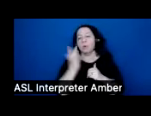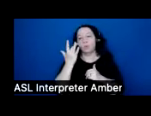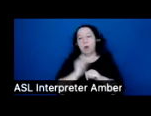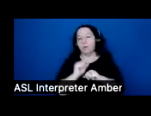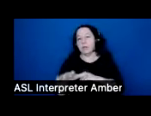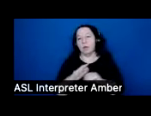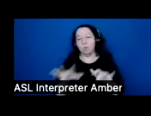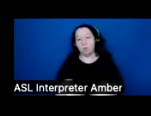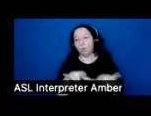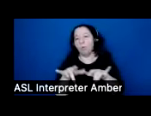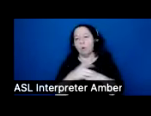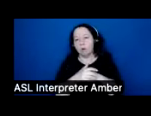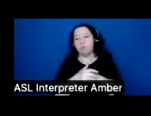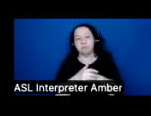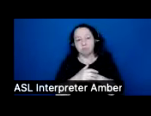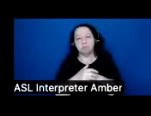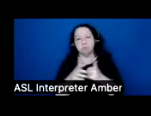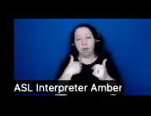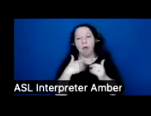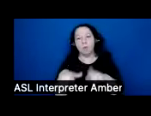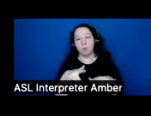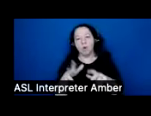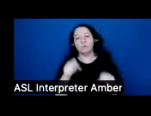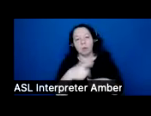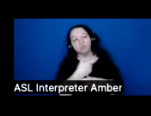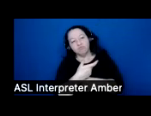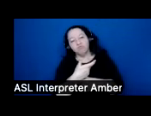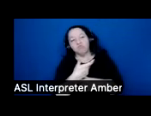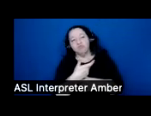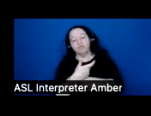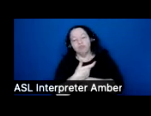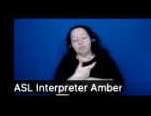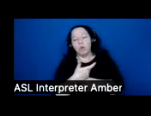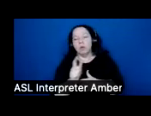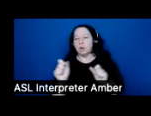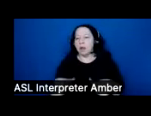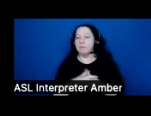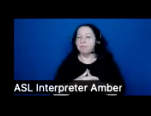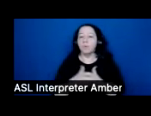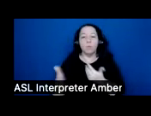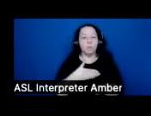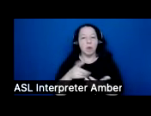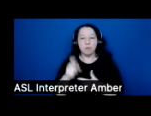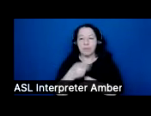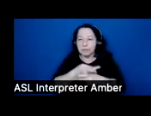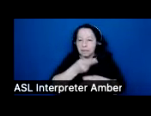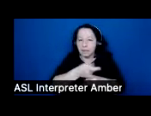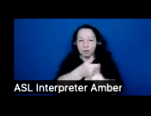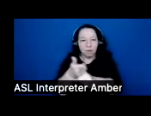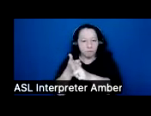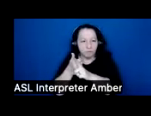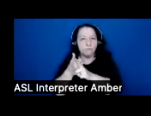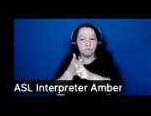recording. Do whatever it is that you need to do to keep yourself within your window of tolerance